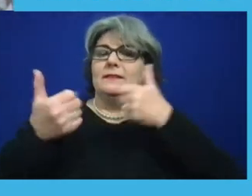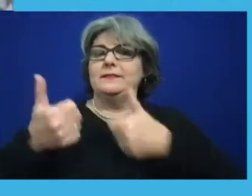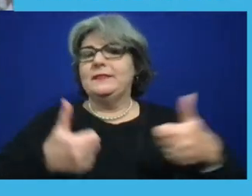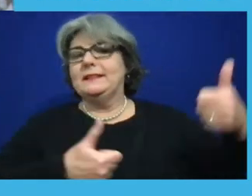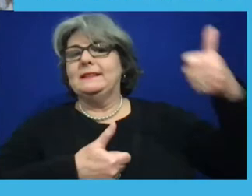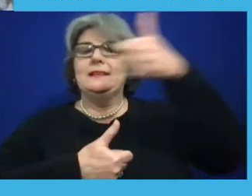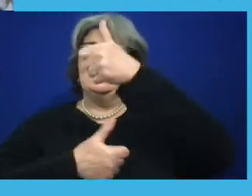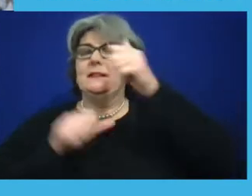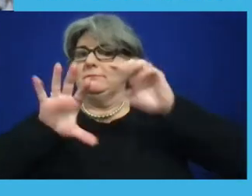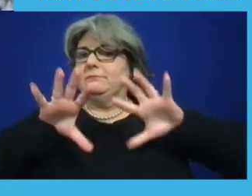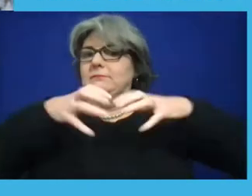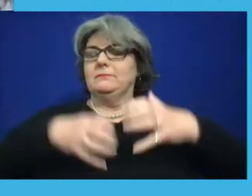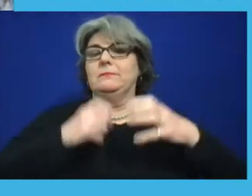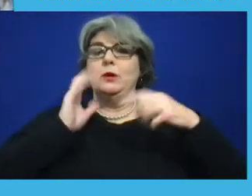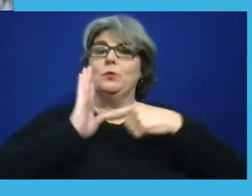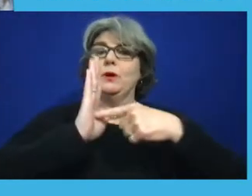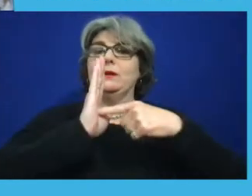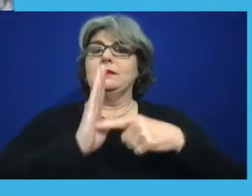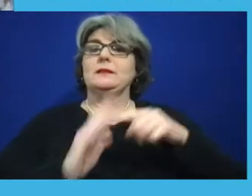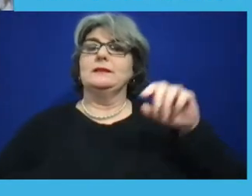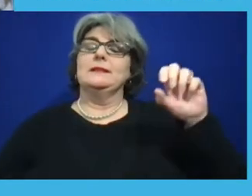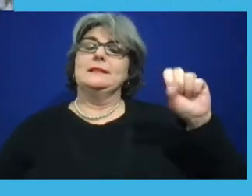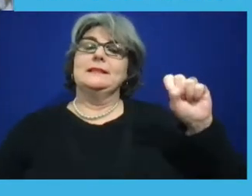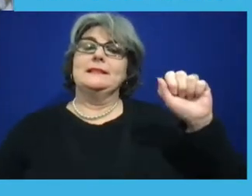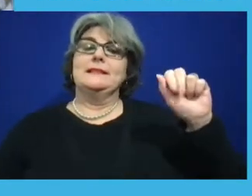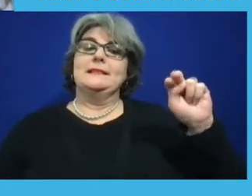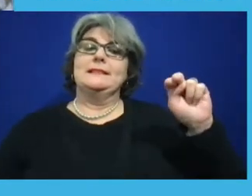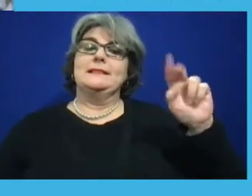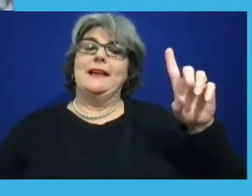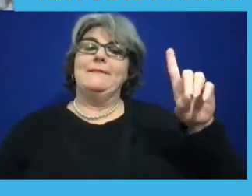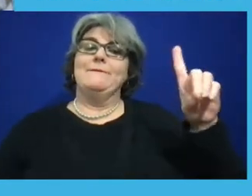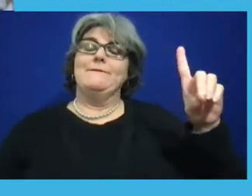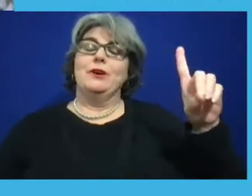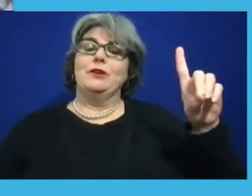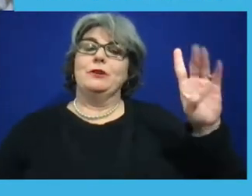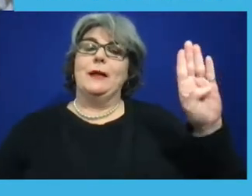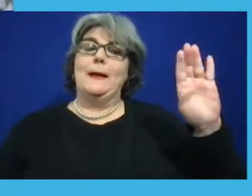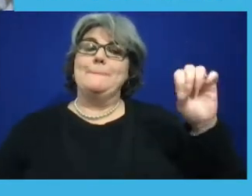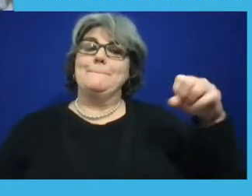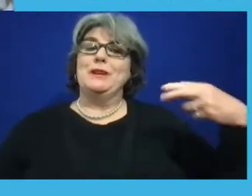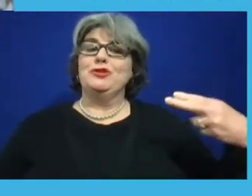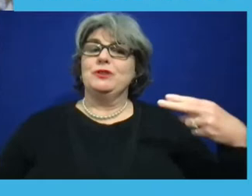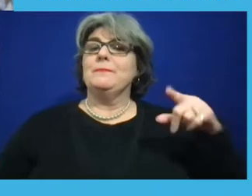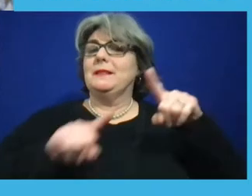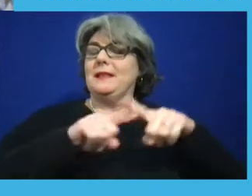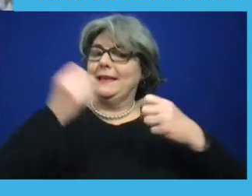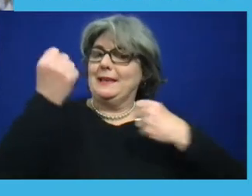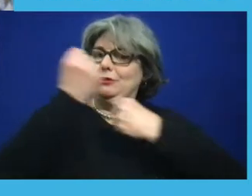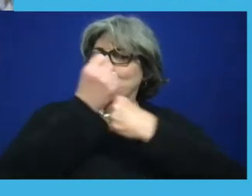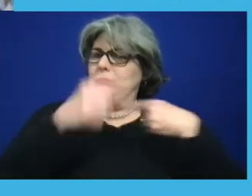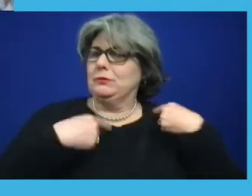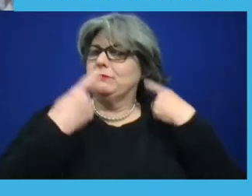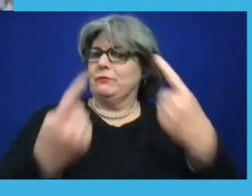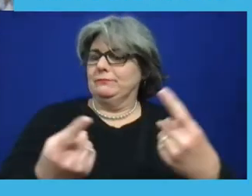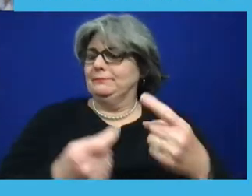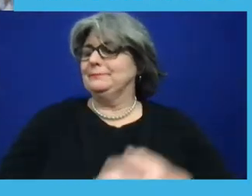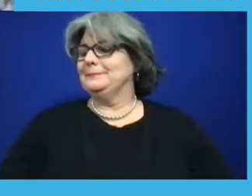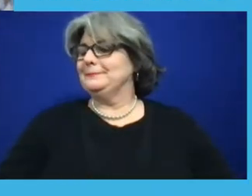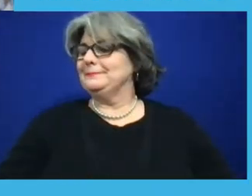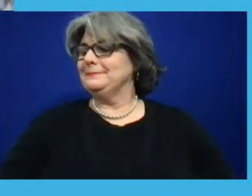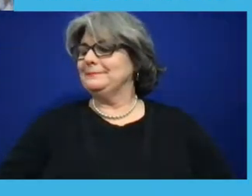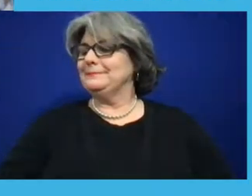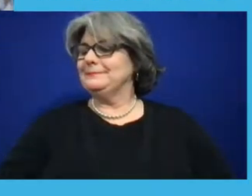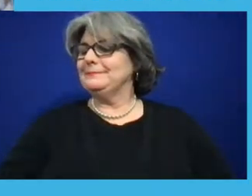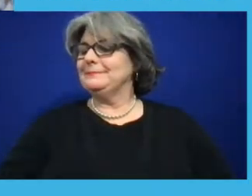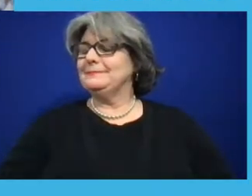and Lucy McBath, that they are joined by the dean of the delegation, Representative Sanford Bishop, because we're going to carry him across the